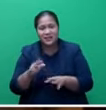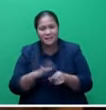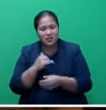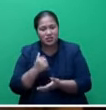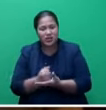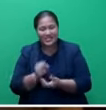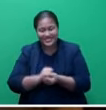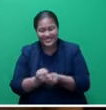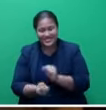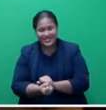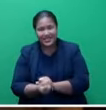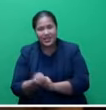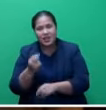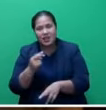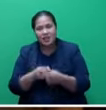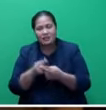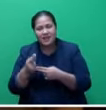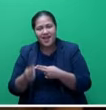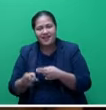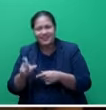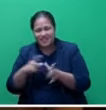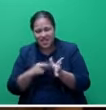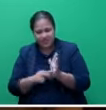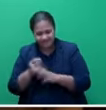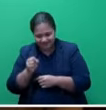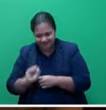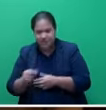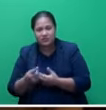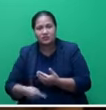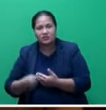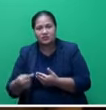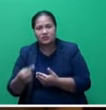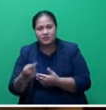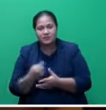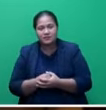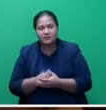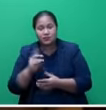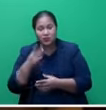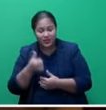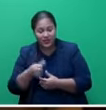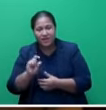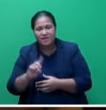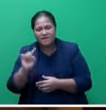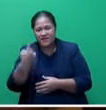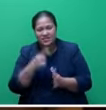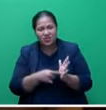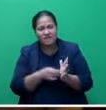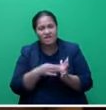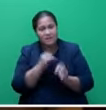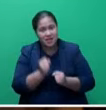cane cut-off dates are strictly followed, whereby fallow planting will be allowed only from 1st of March to 30th